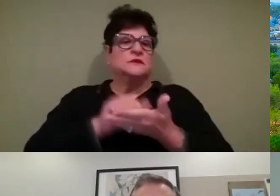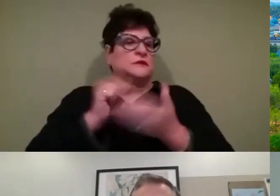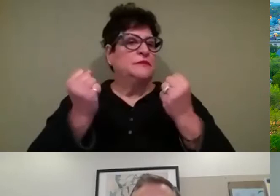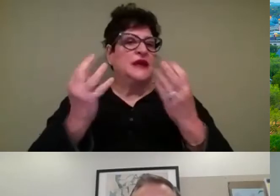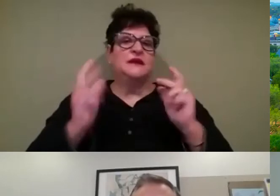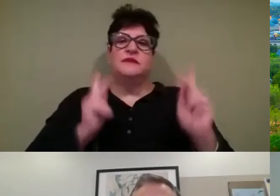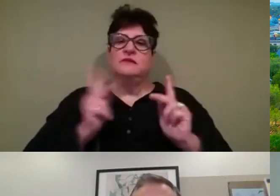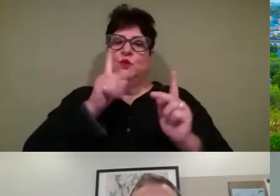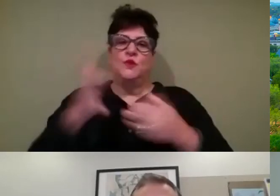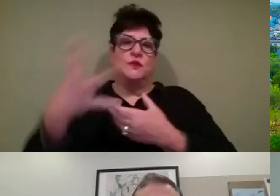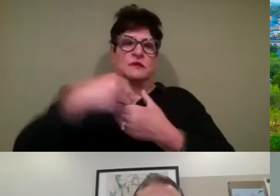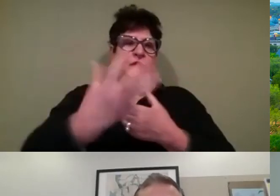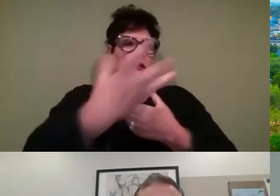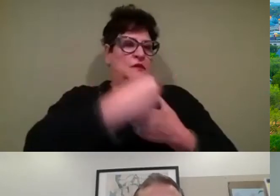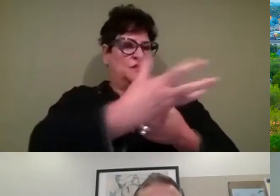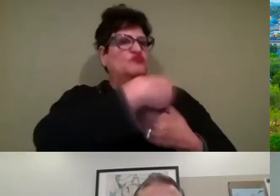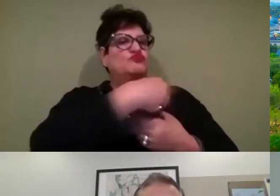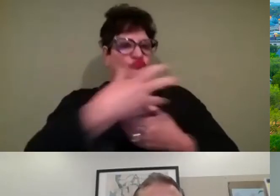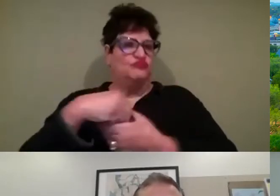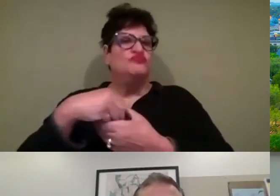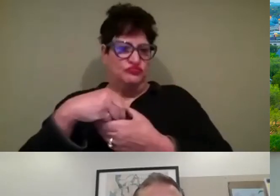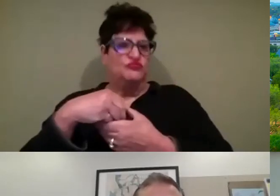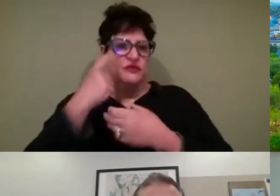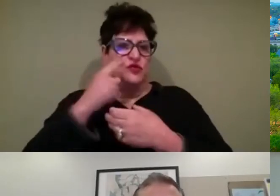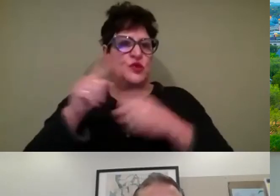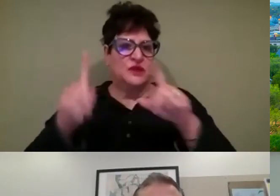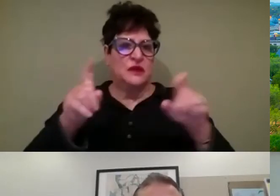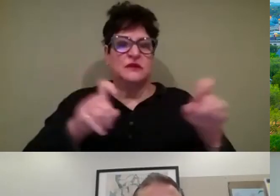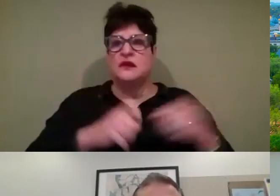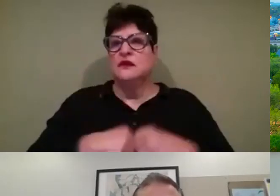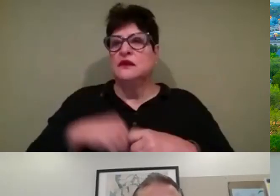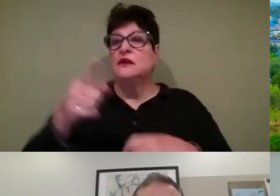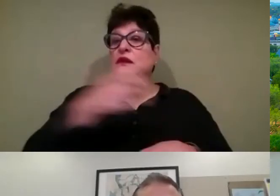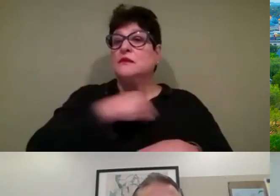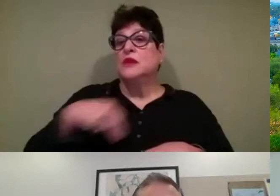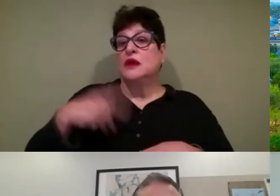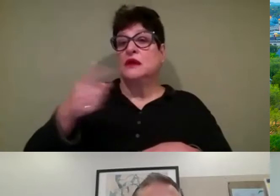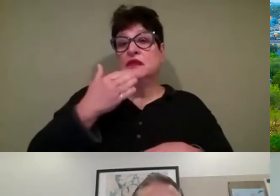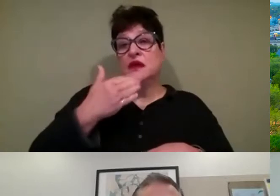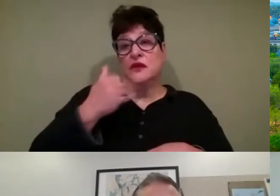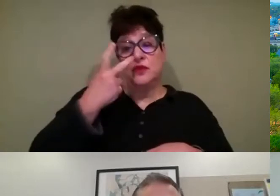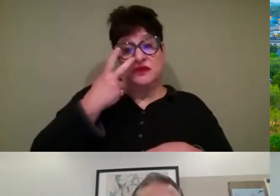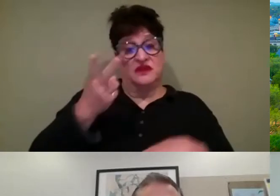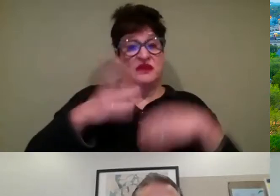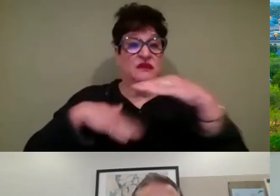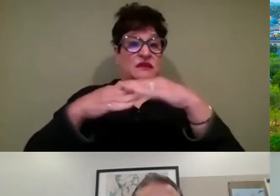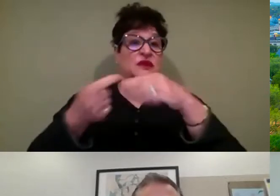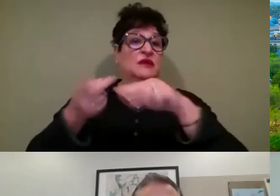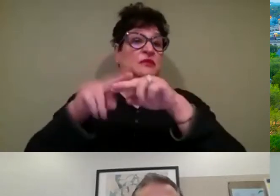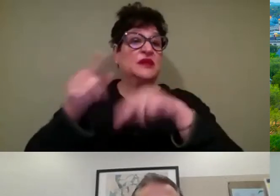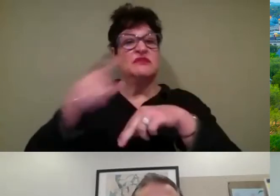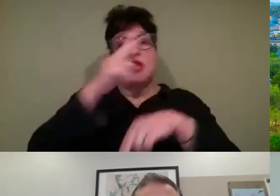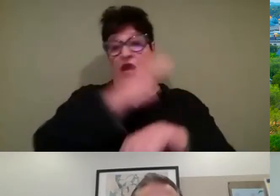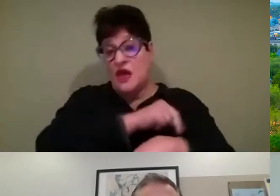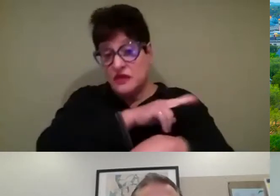in this process. And we've also thankfully seen an increased capacity by a number of entities. The hospital is